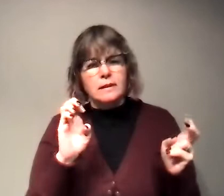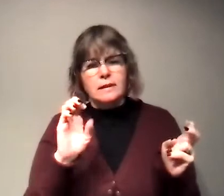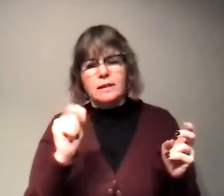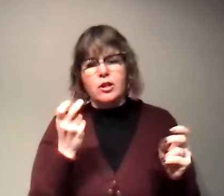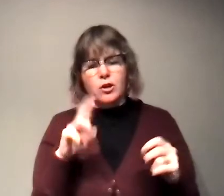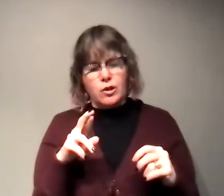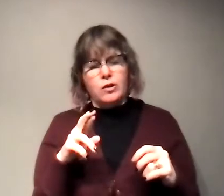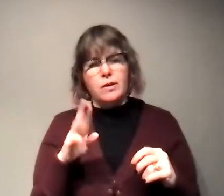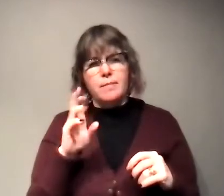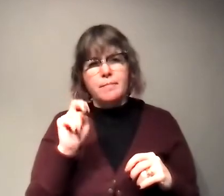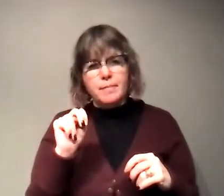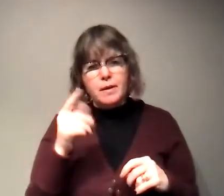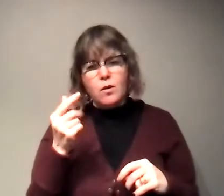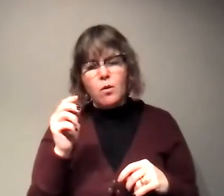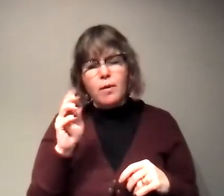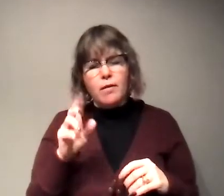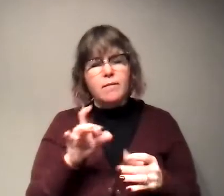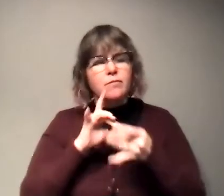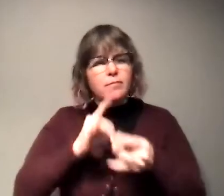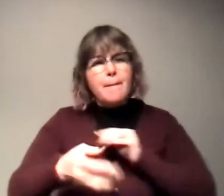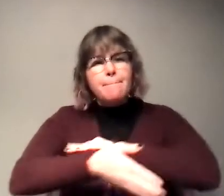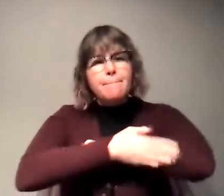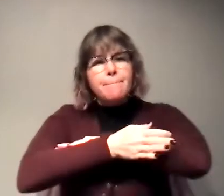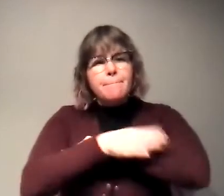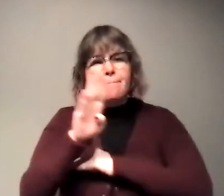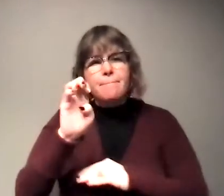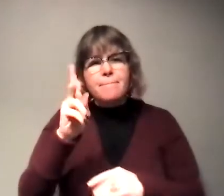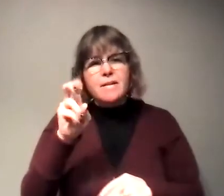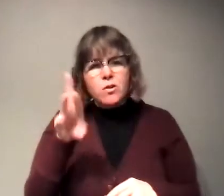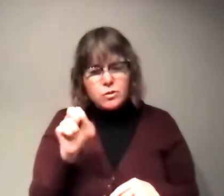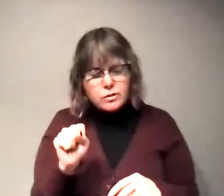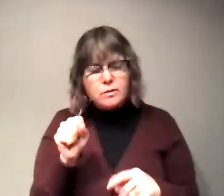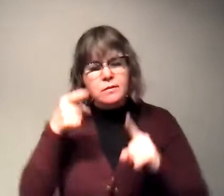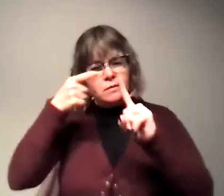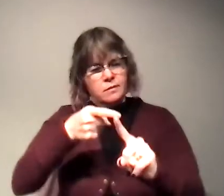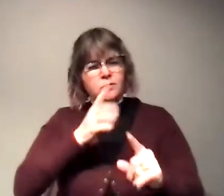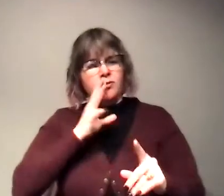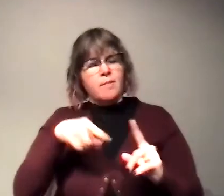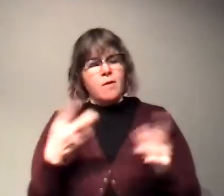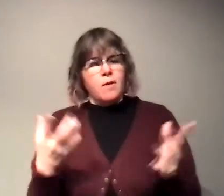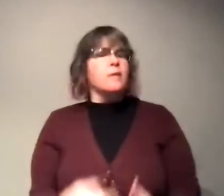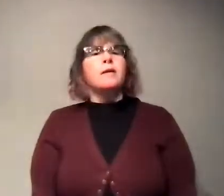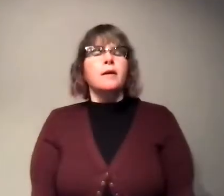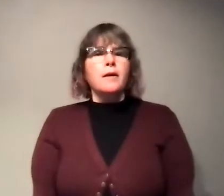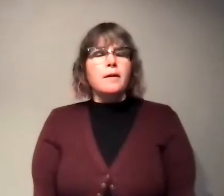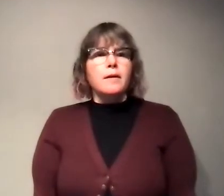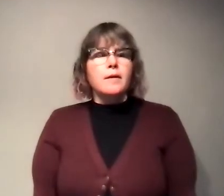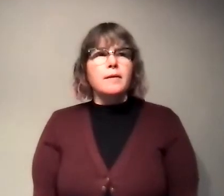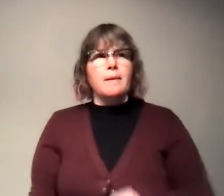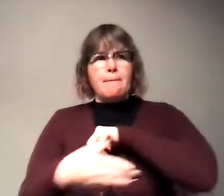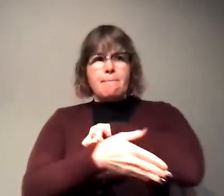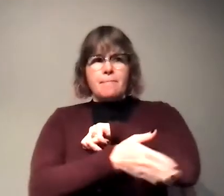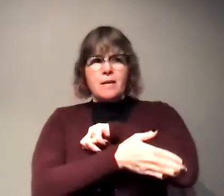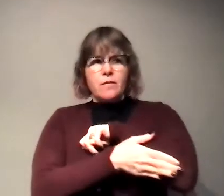by Ben Goldfarb, all about beavers. And one of the main things they were talking about in this book is that beavers